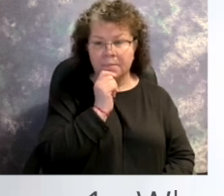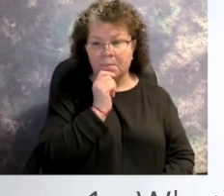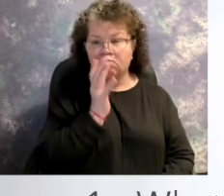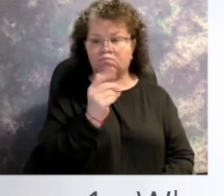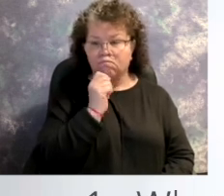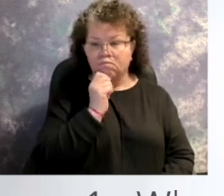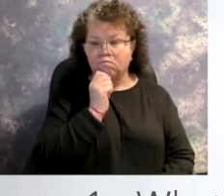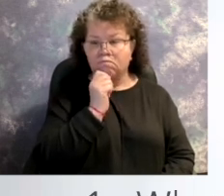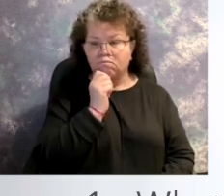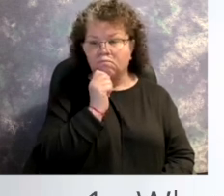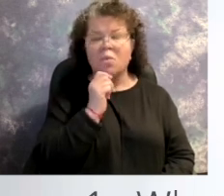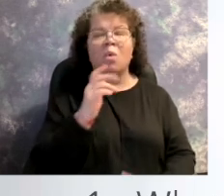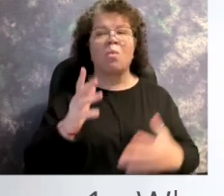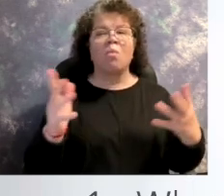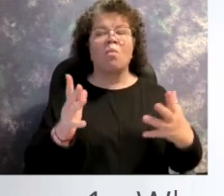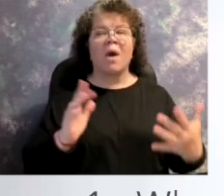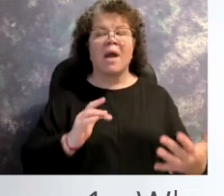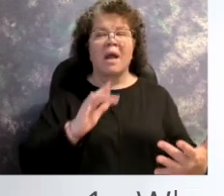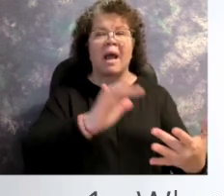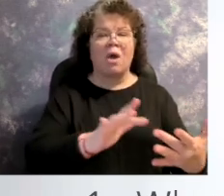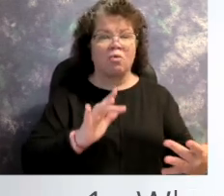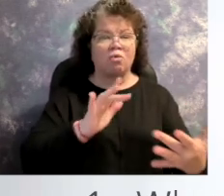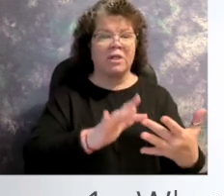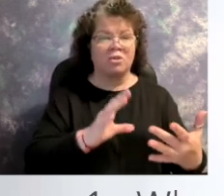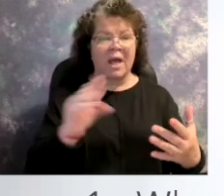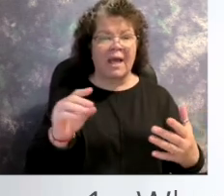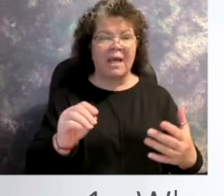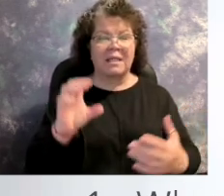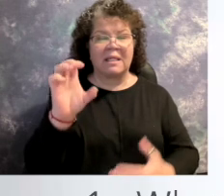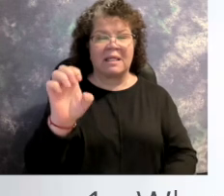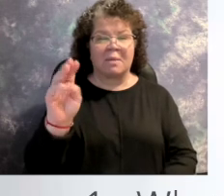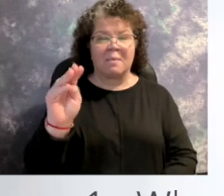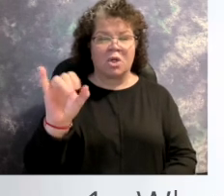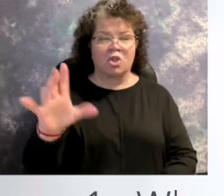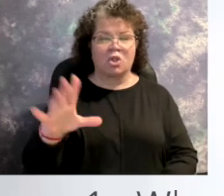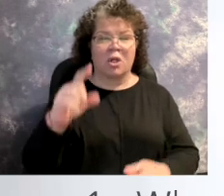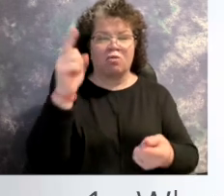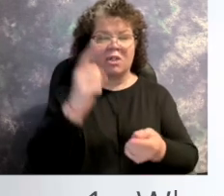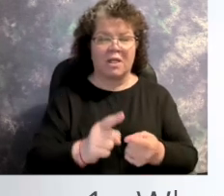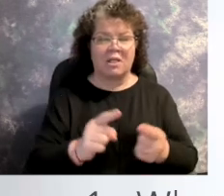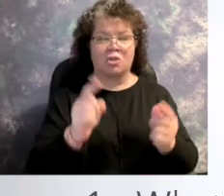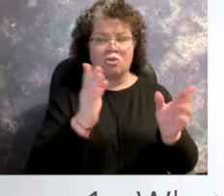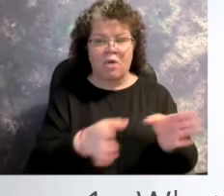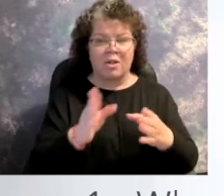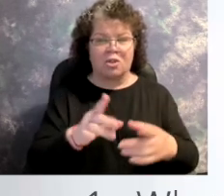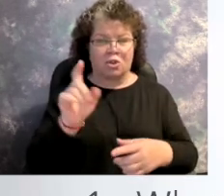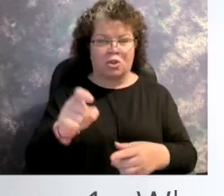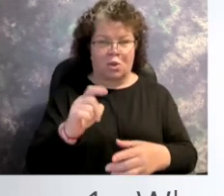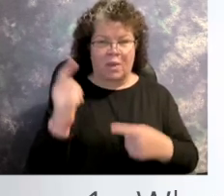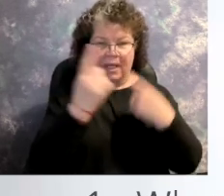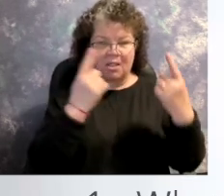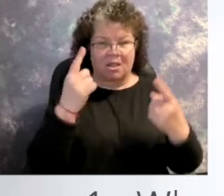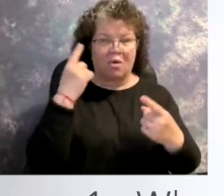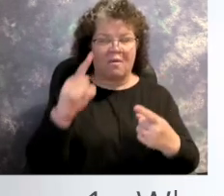what outreach and emission reduction strategies do you feel we should be considered for clean heavy duty or